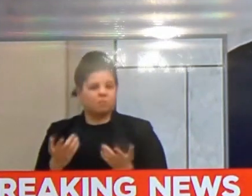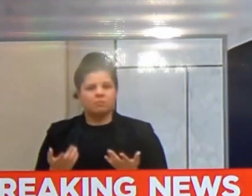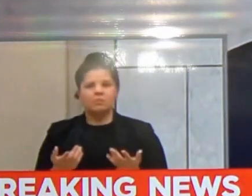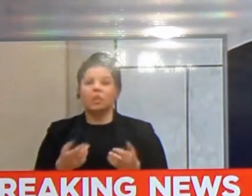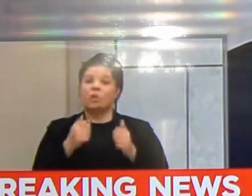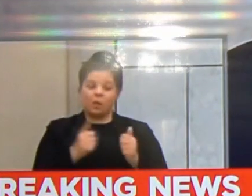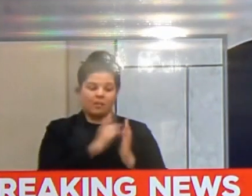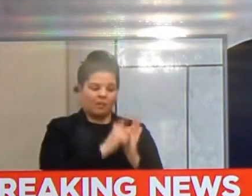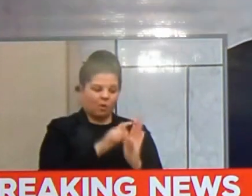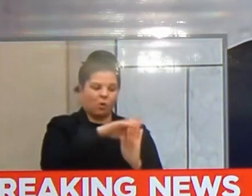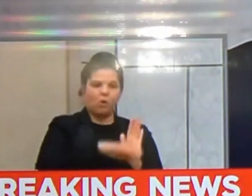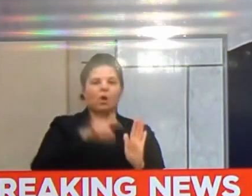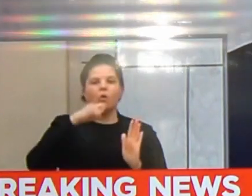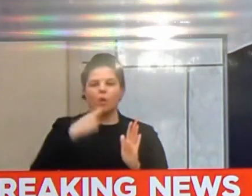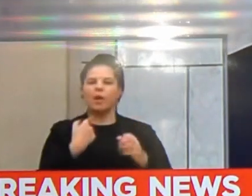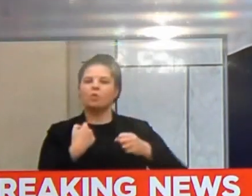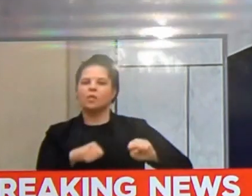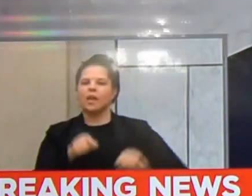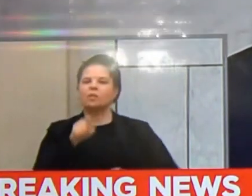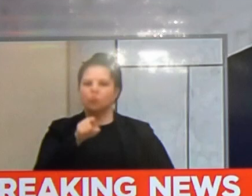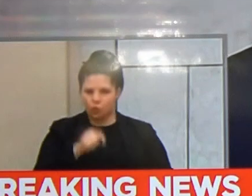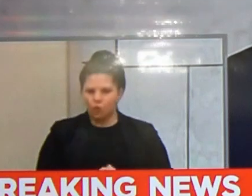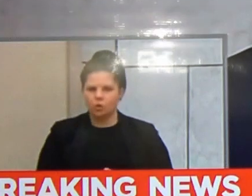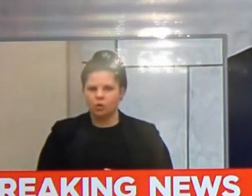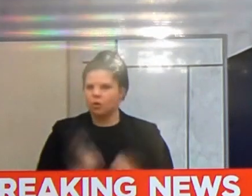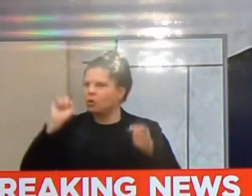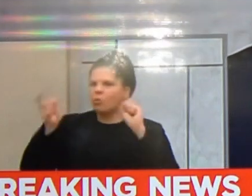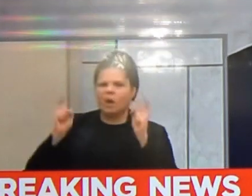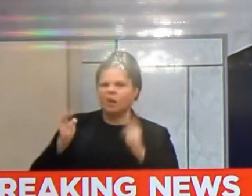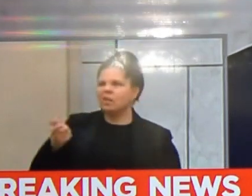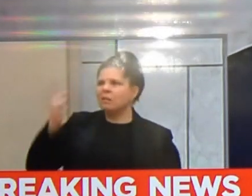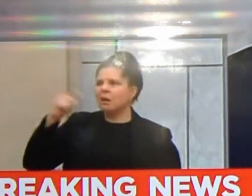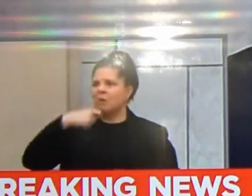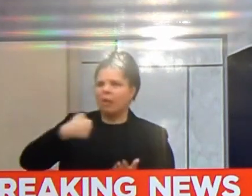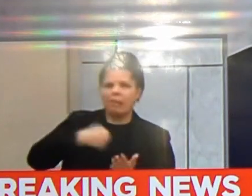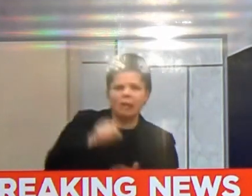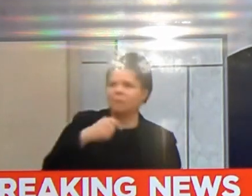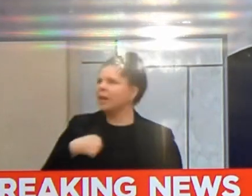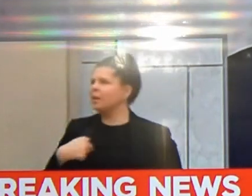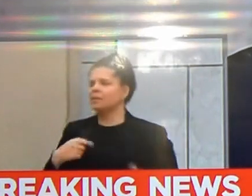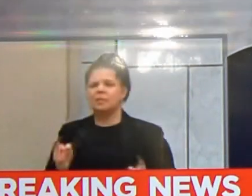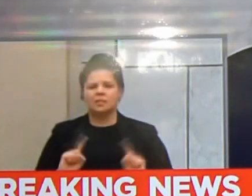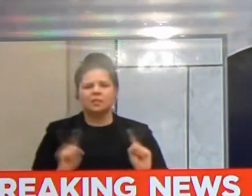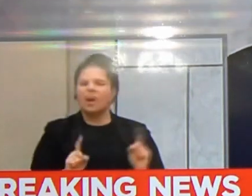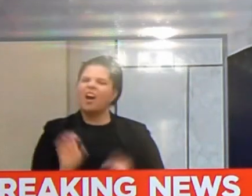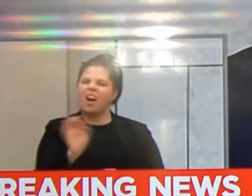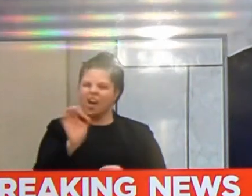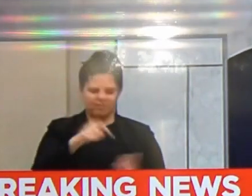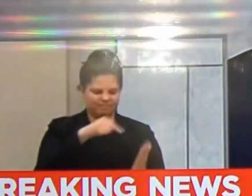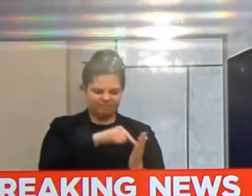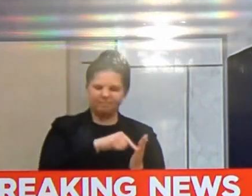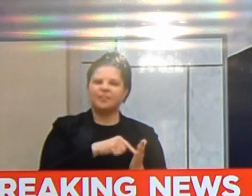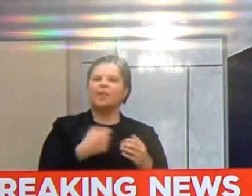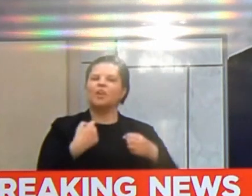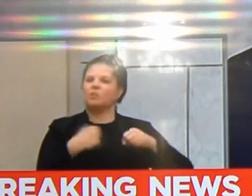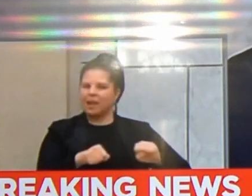protection of issues around evictions. You would have the protections around claims on penalties